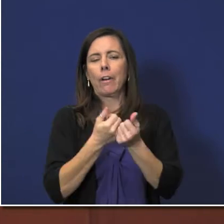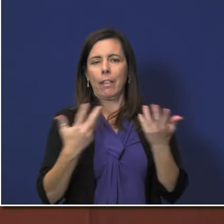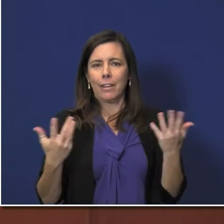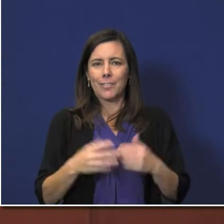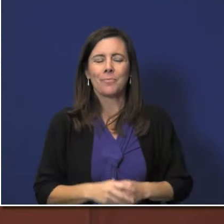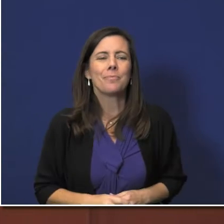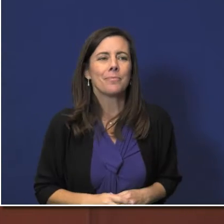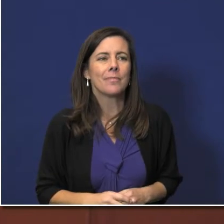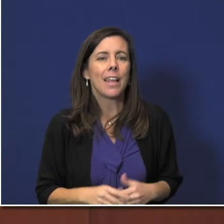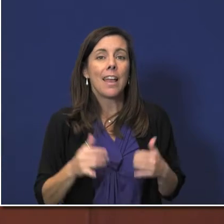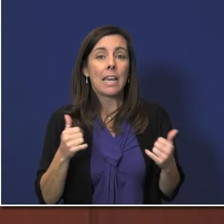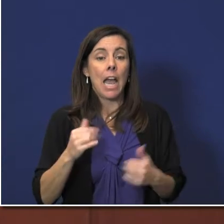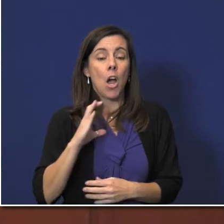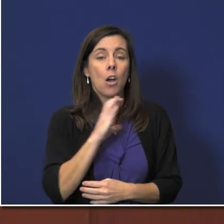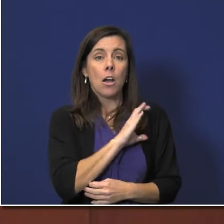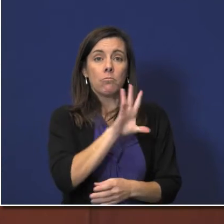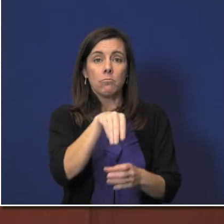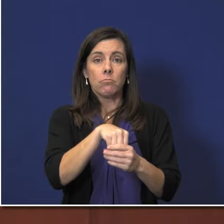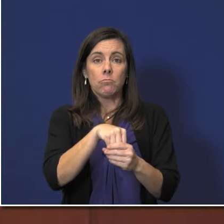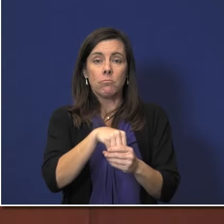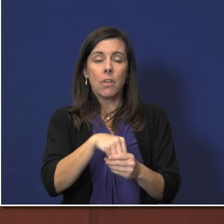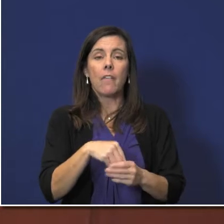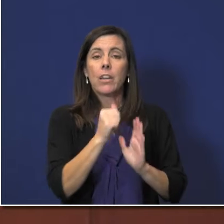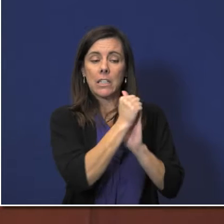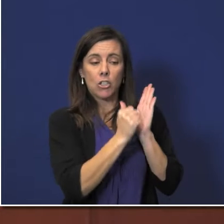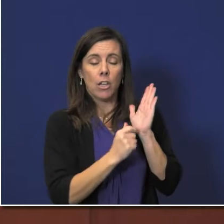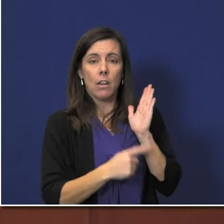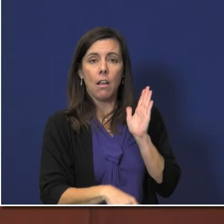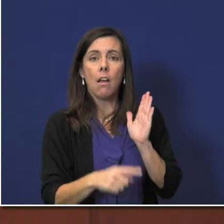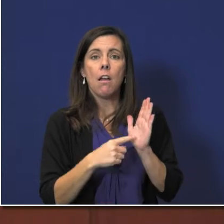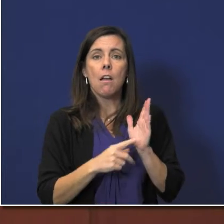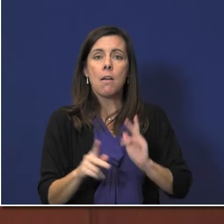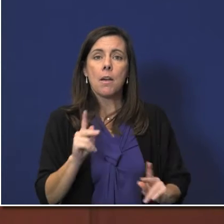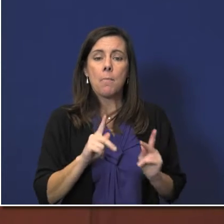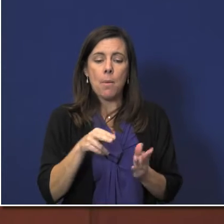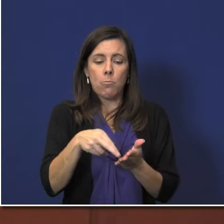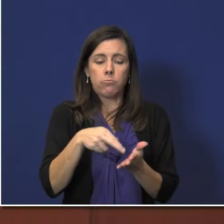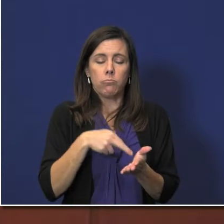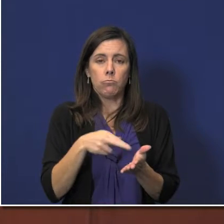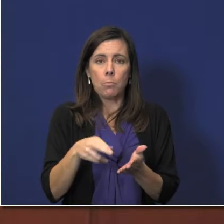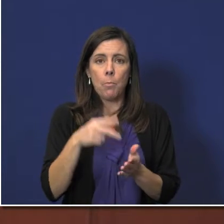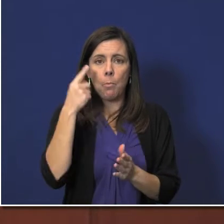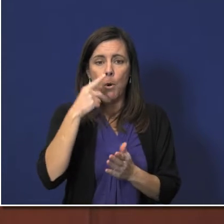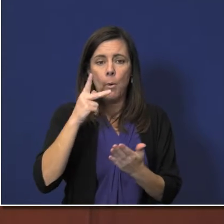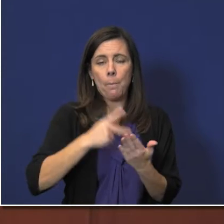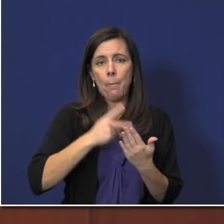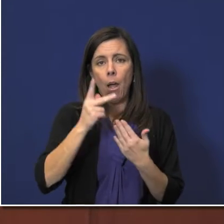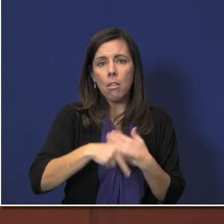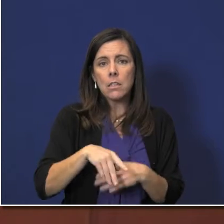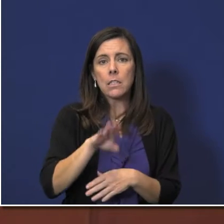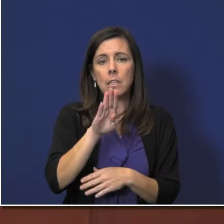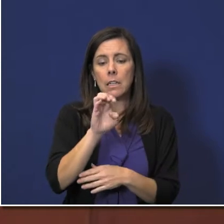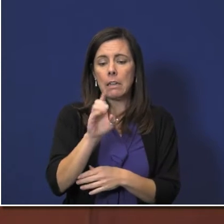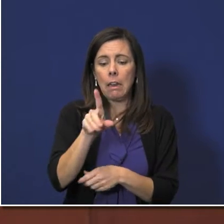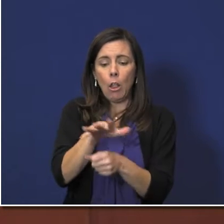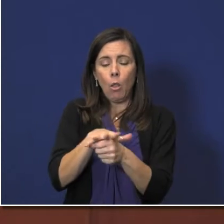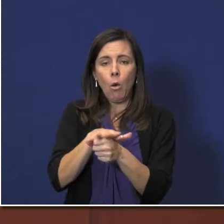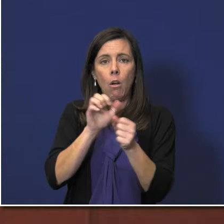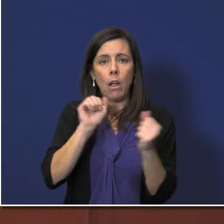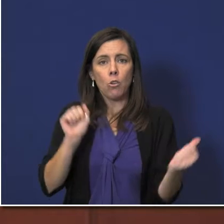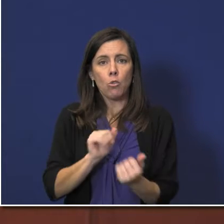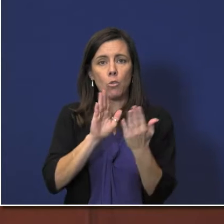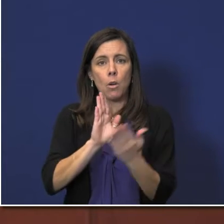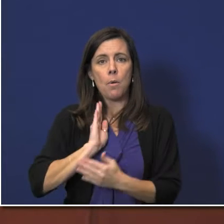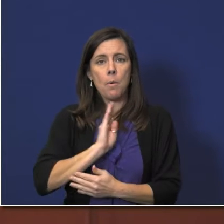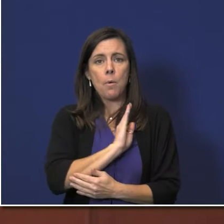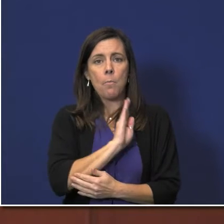with citizen participation portion of the agenda. Patrons who are duly registered per policy BED local may address the board regarding matters